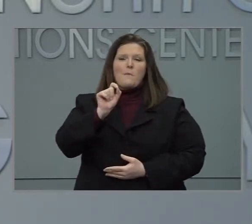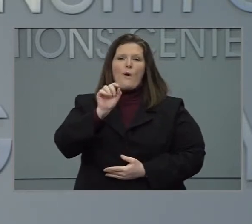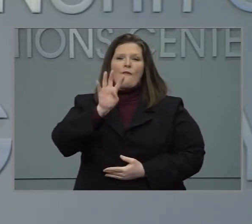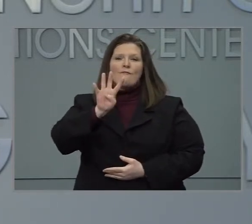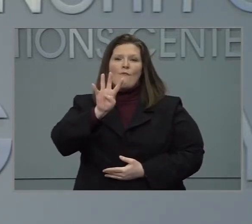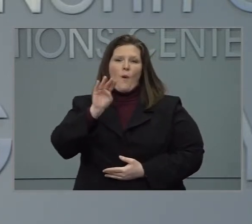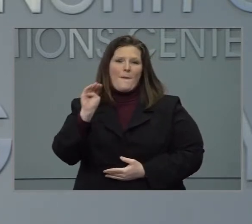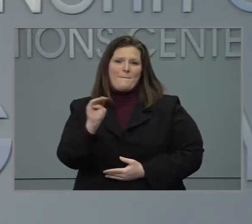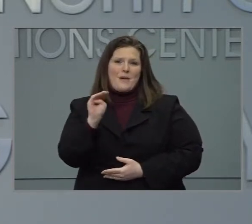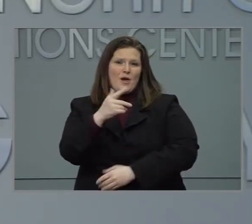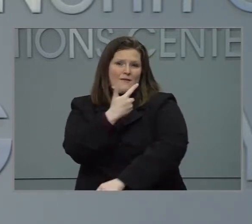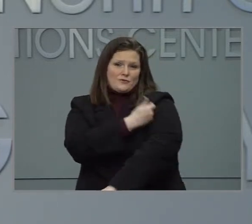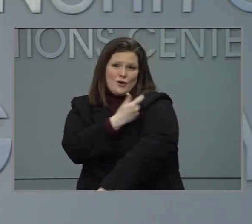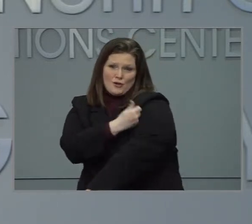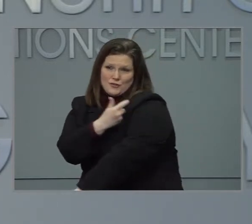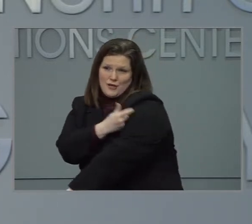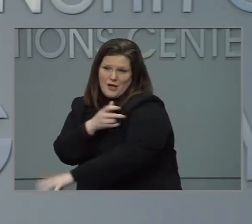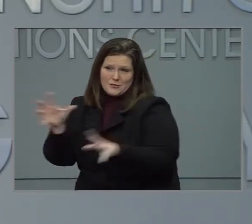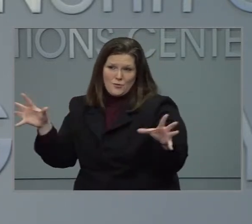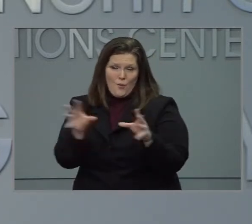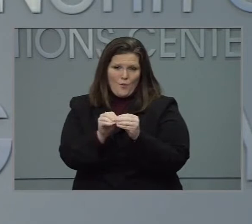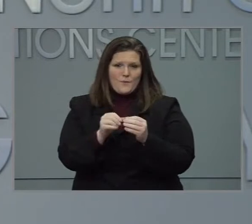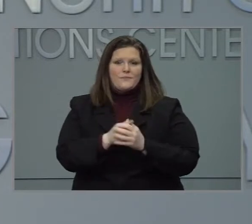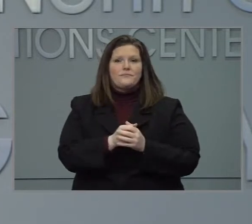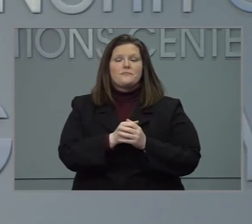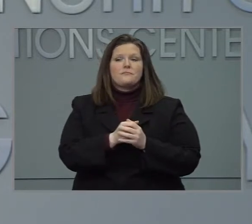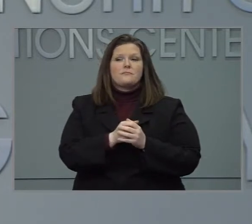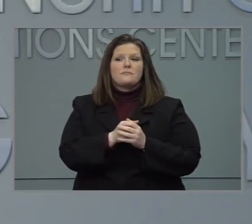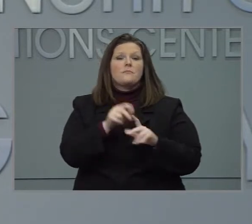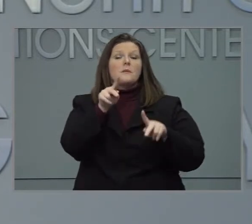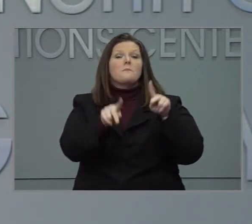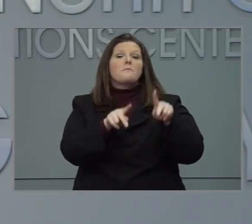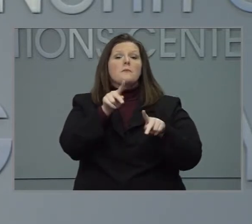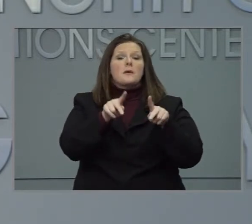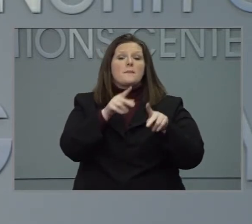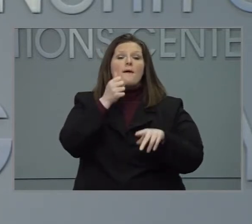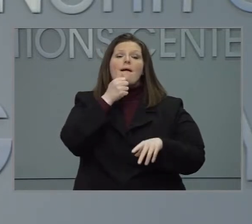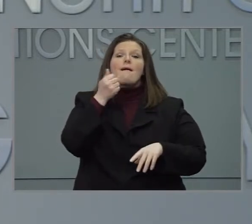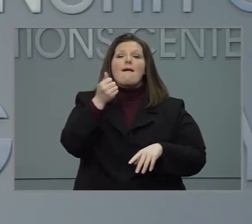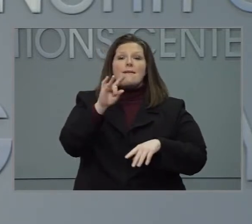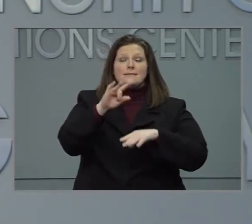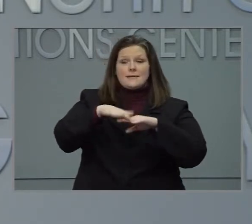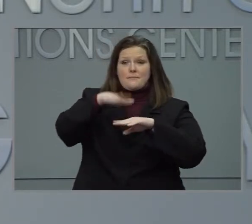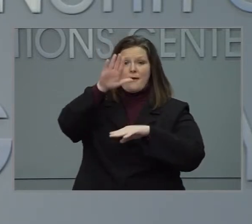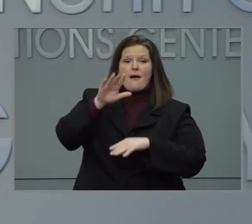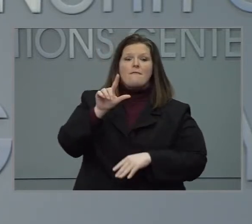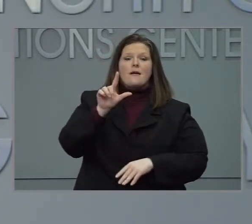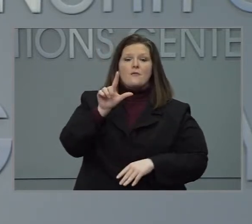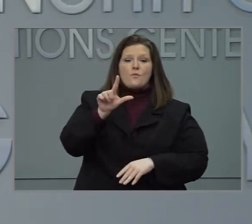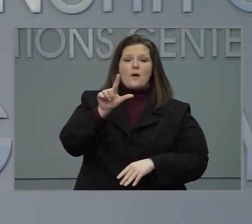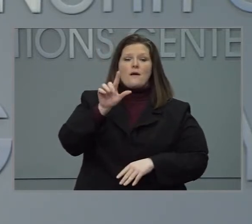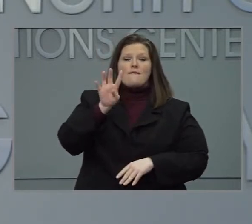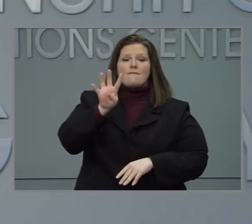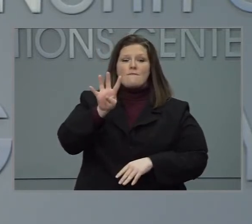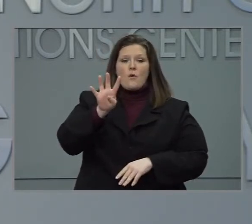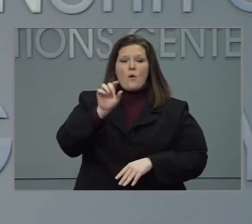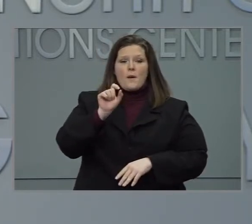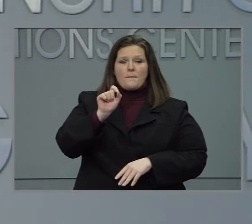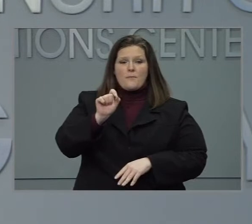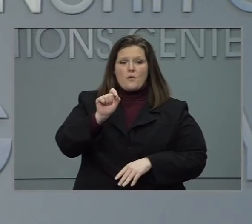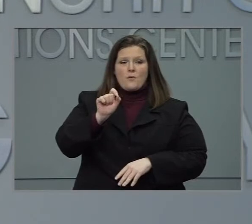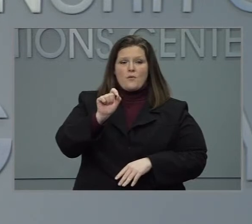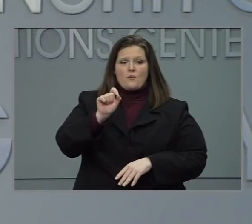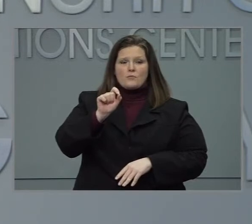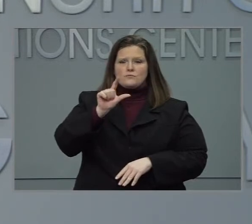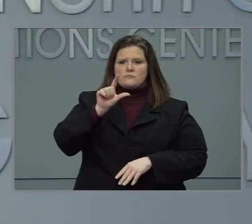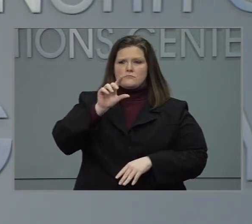25.7% of adults 18 and older have had at least one shot, and 16.5% of those adults have been fully